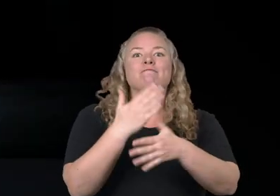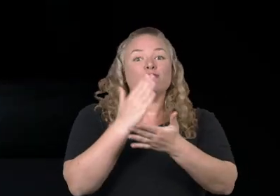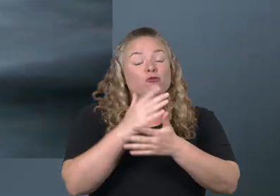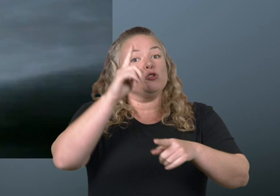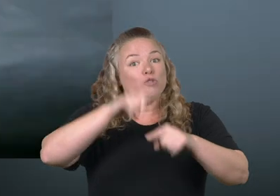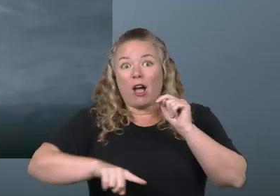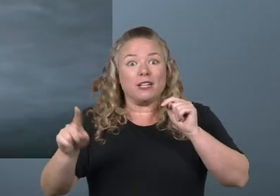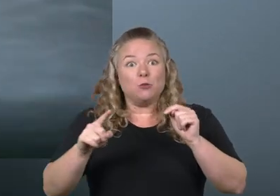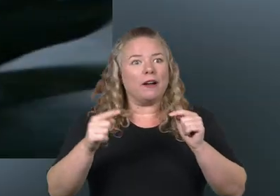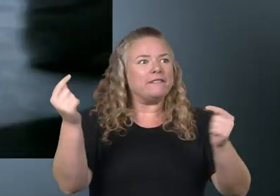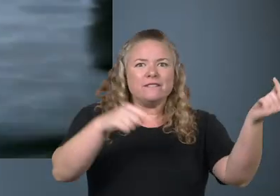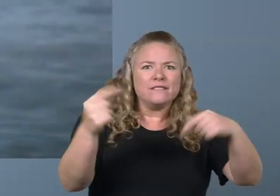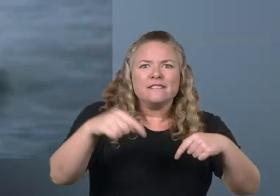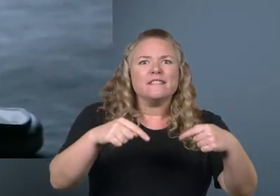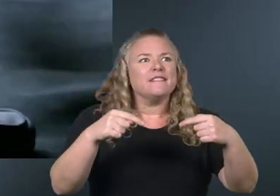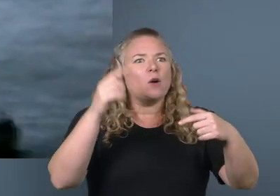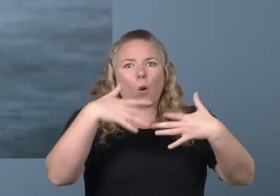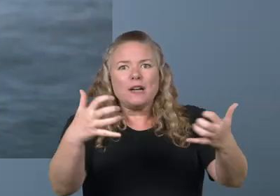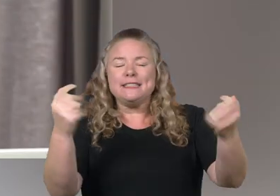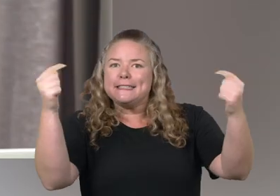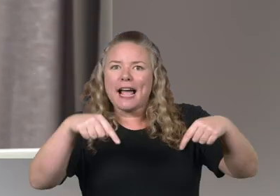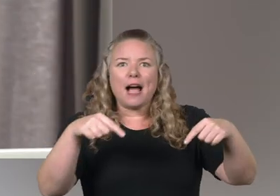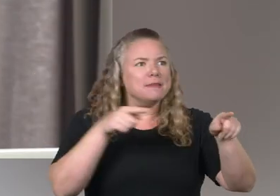Action. And that really tried to